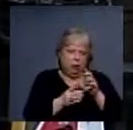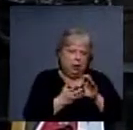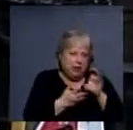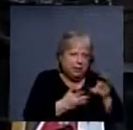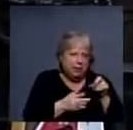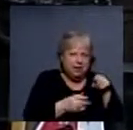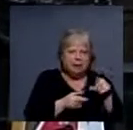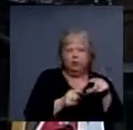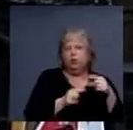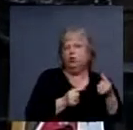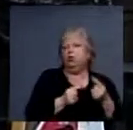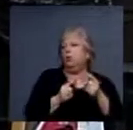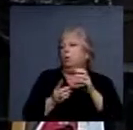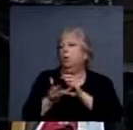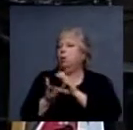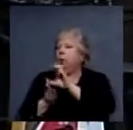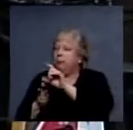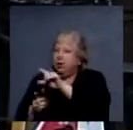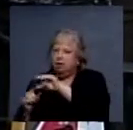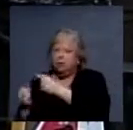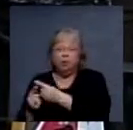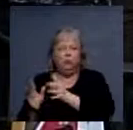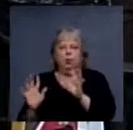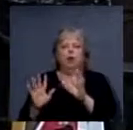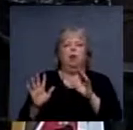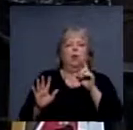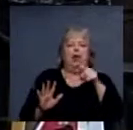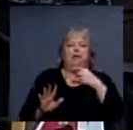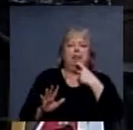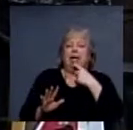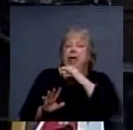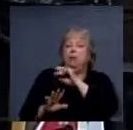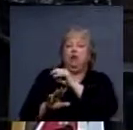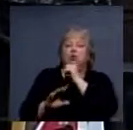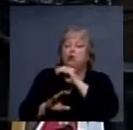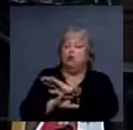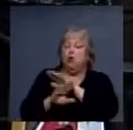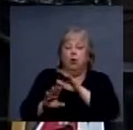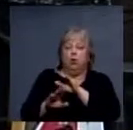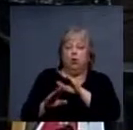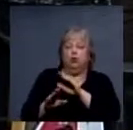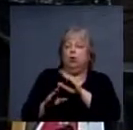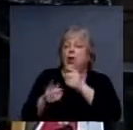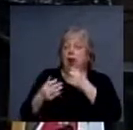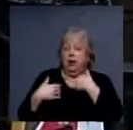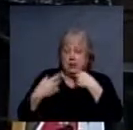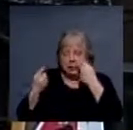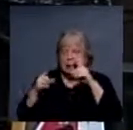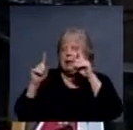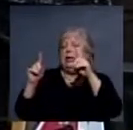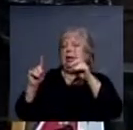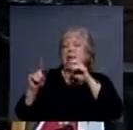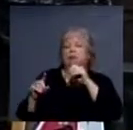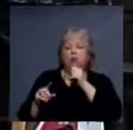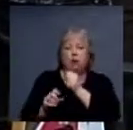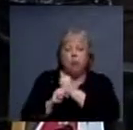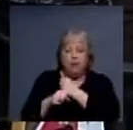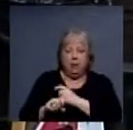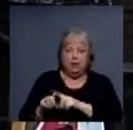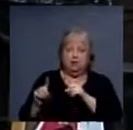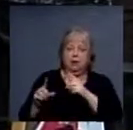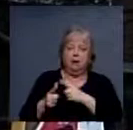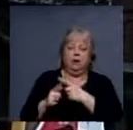think if you don't produce and you don't make a difference and you don't start doing the right thing, we're not going to give you money, or